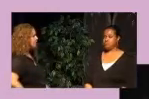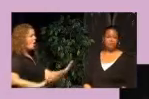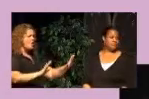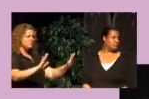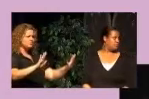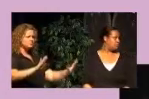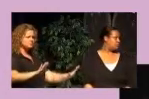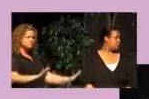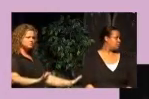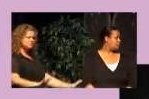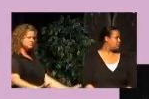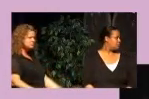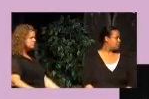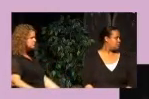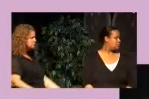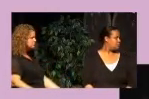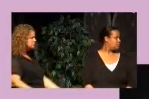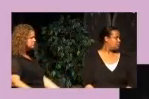Gently. night.